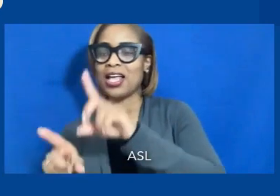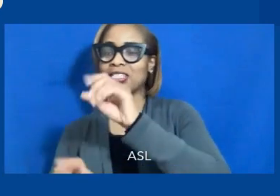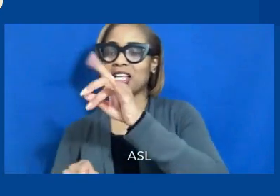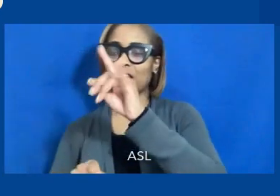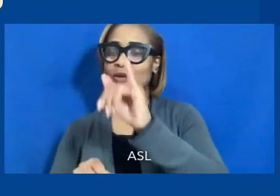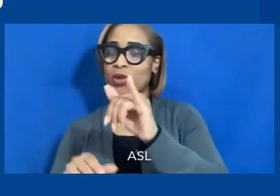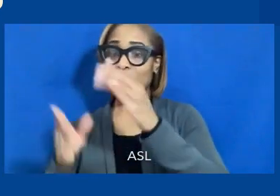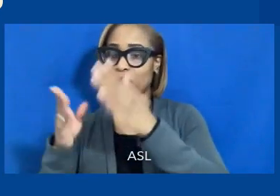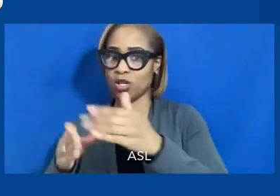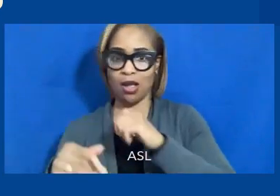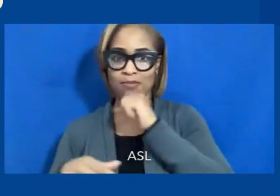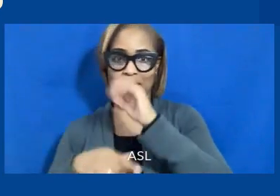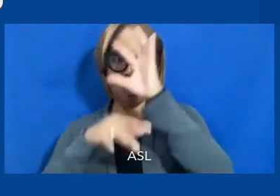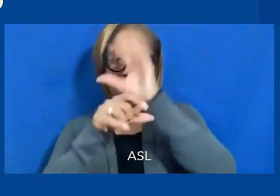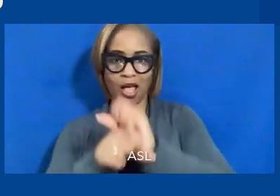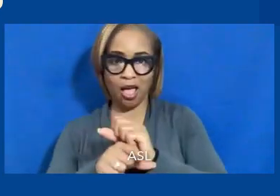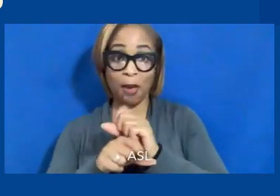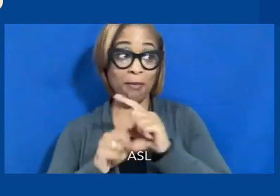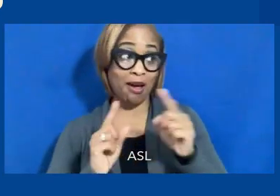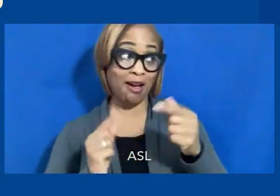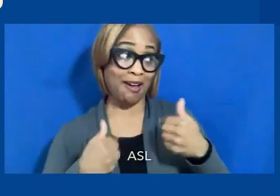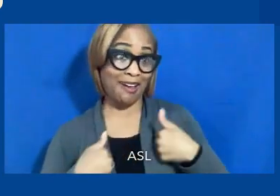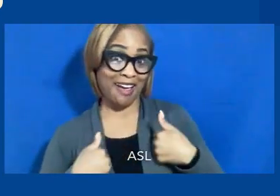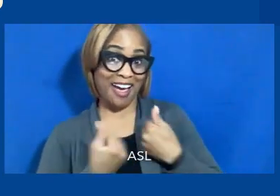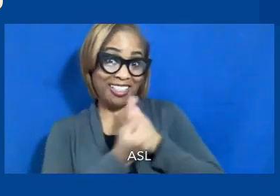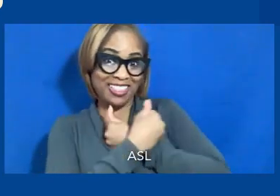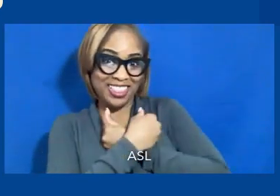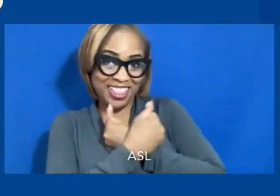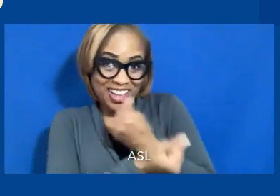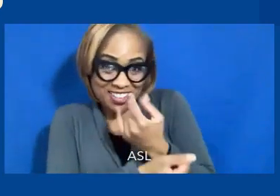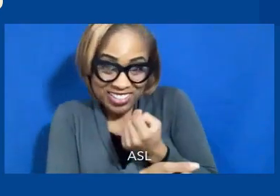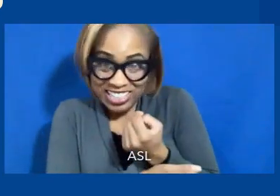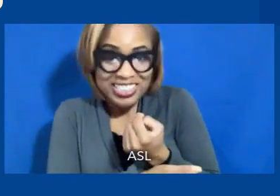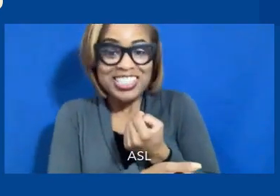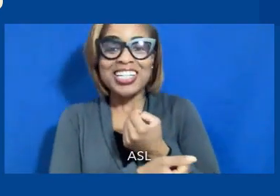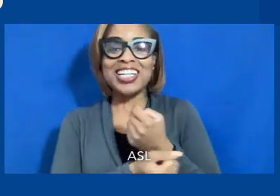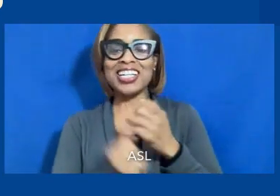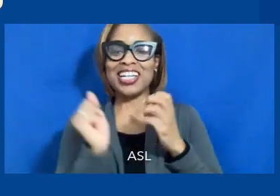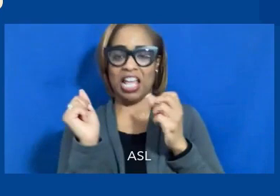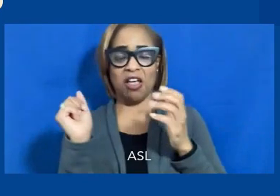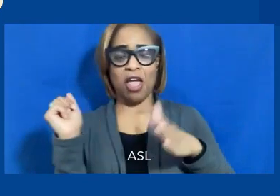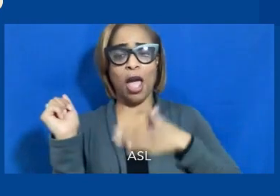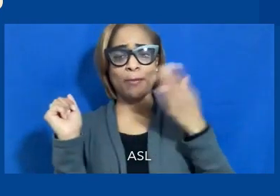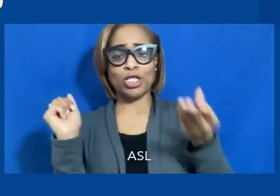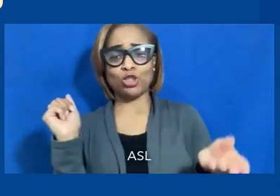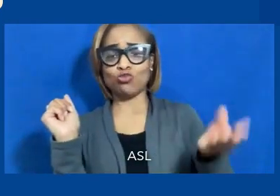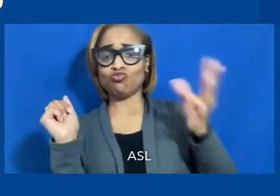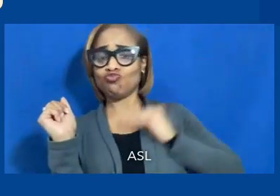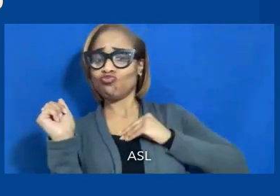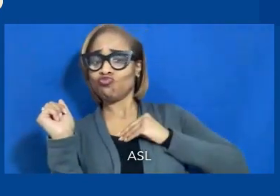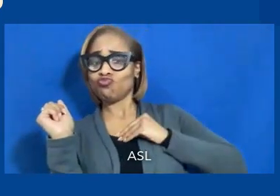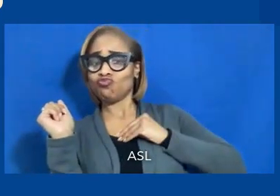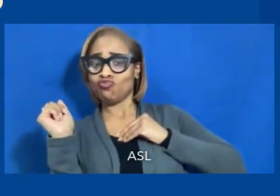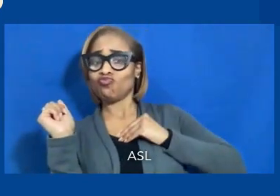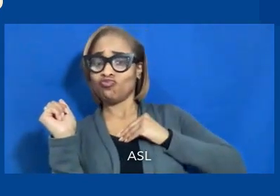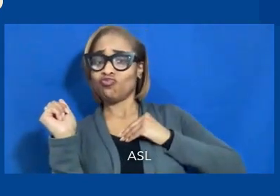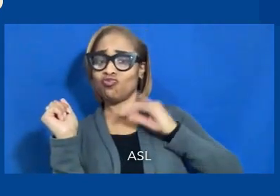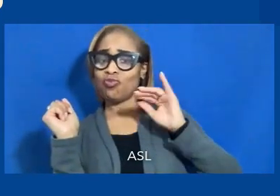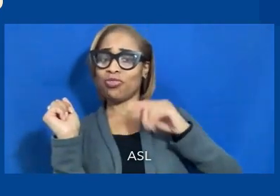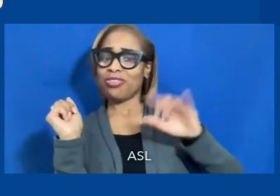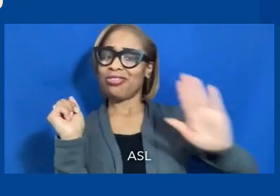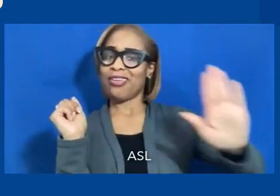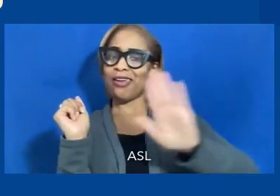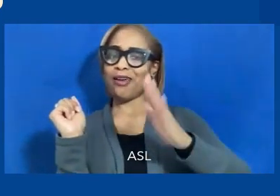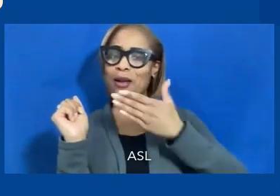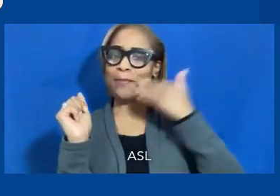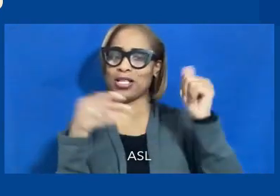habituated to it, but I love it. And I was happy to inherit some of those good, like, best practices. And